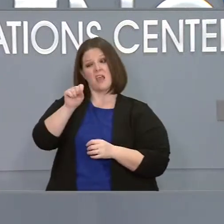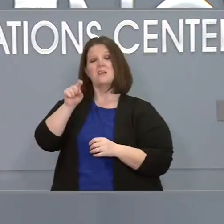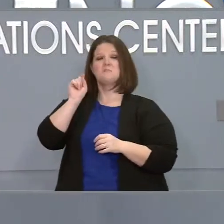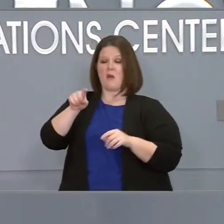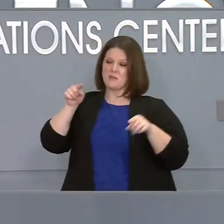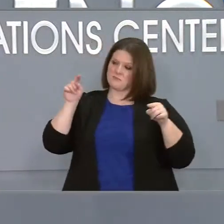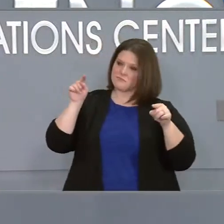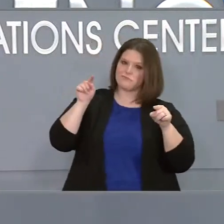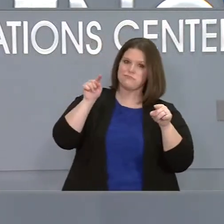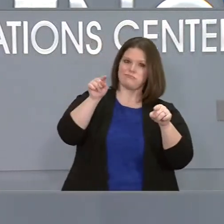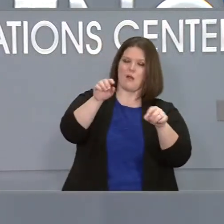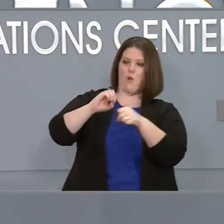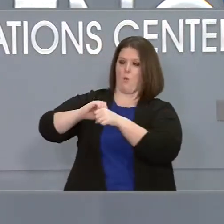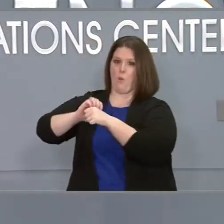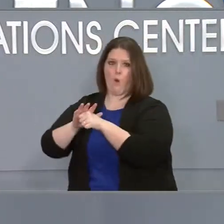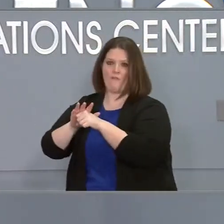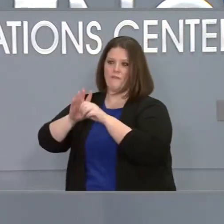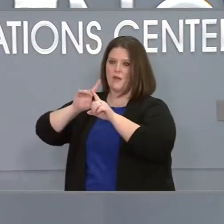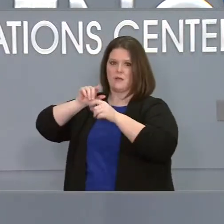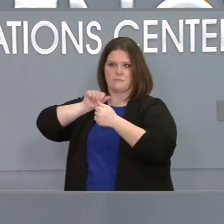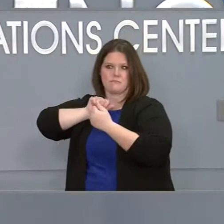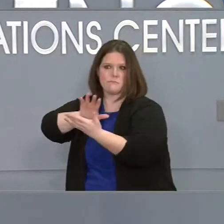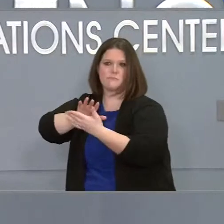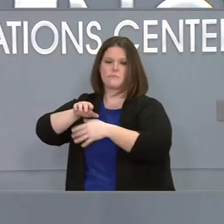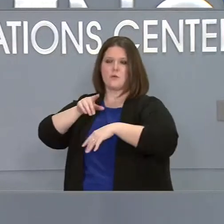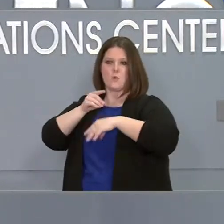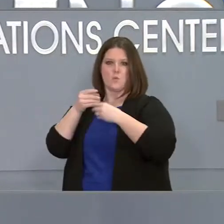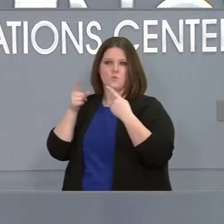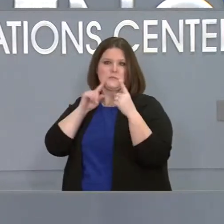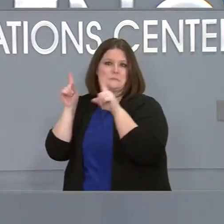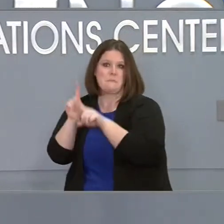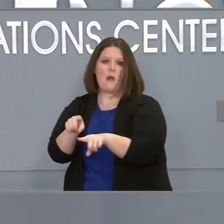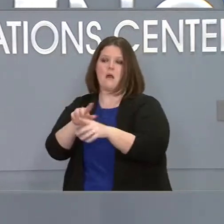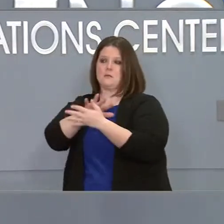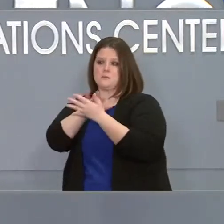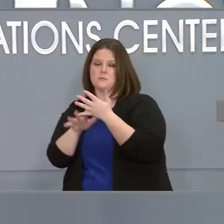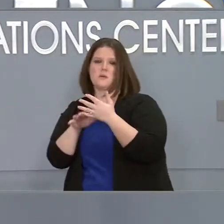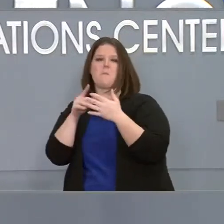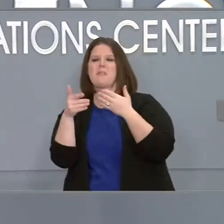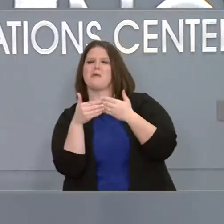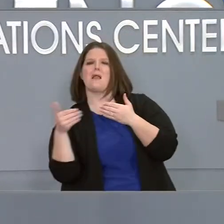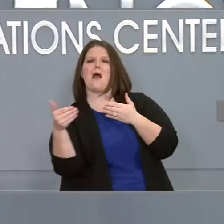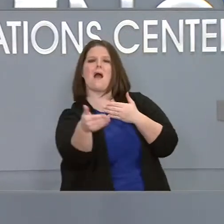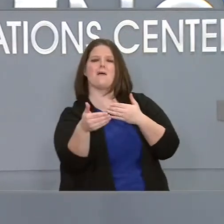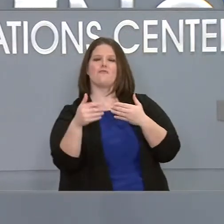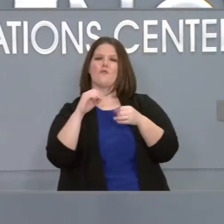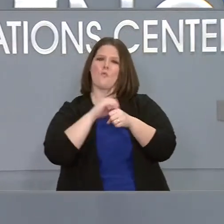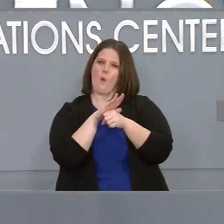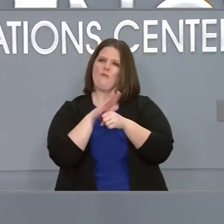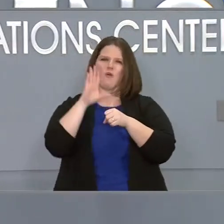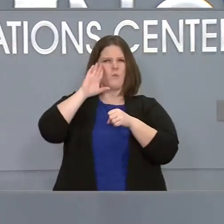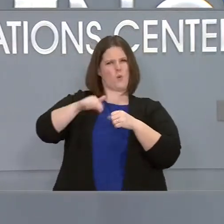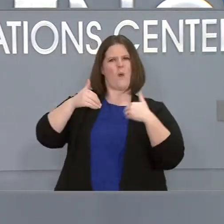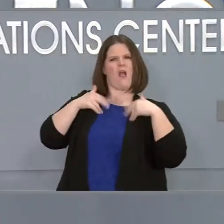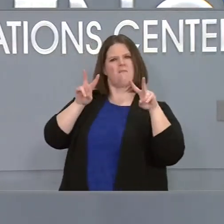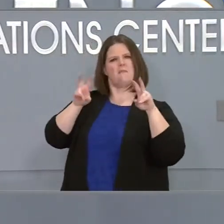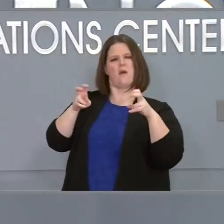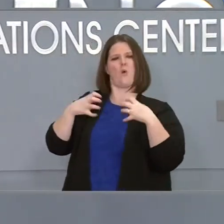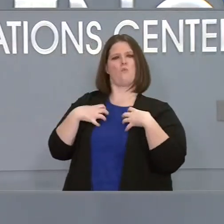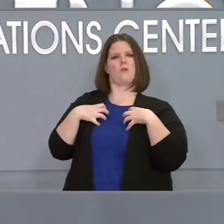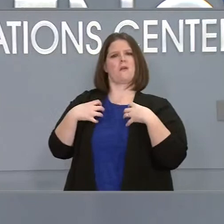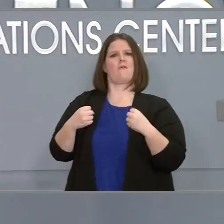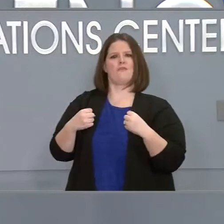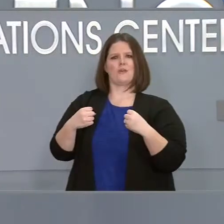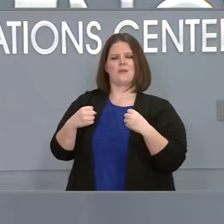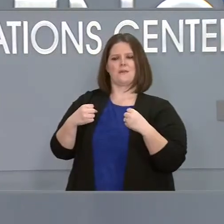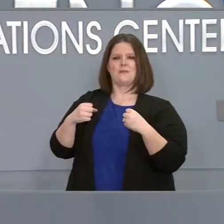pandemic and that response, but then we'll really have to focus on a lot of the recovery efforts. We know that this has been an incredibly impactful